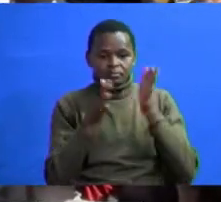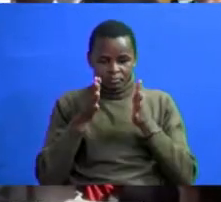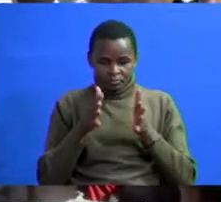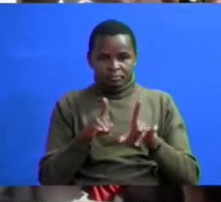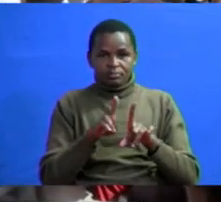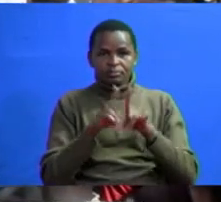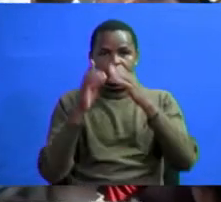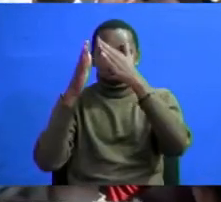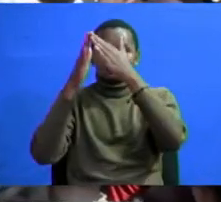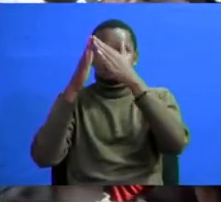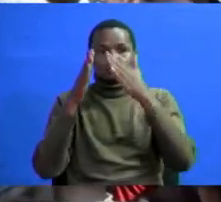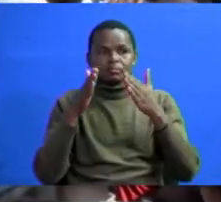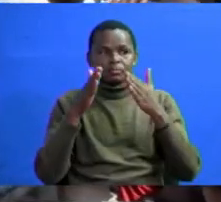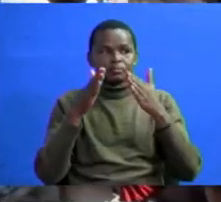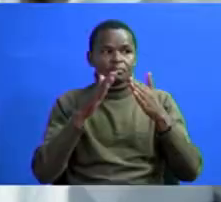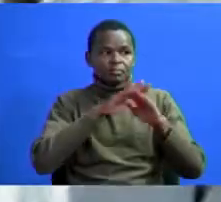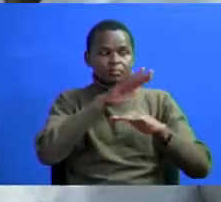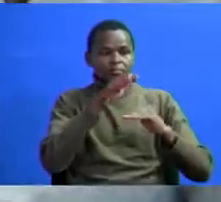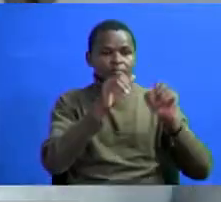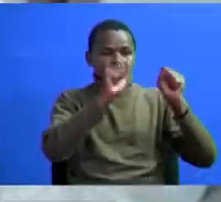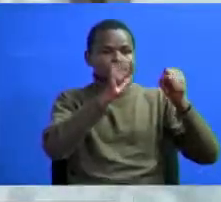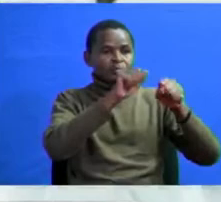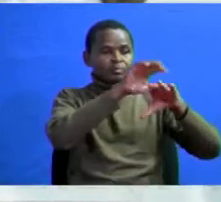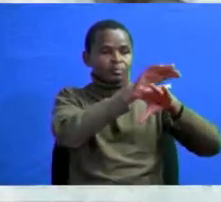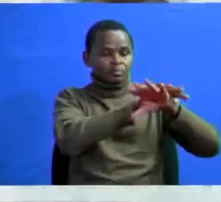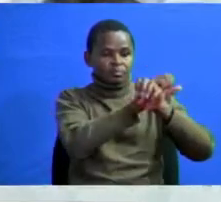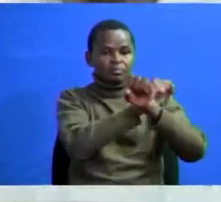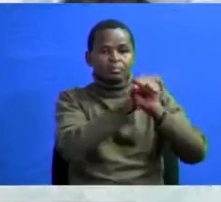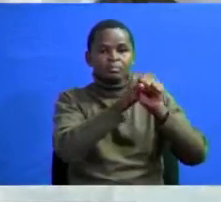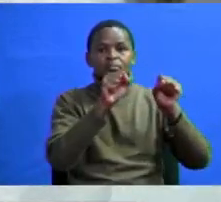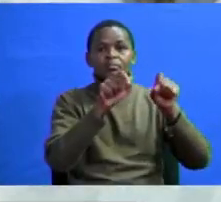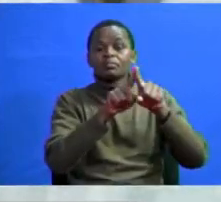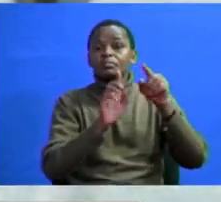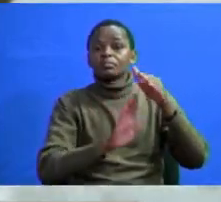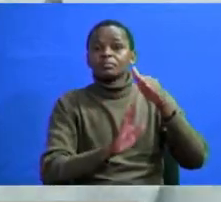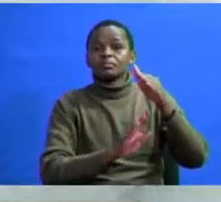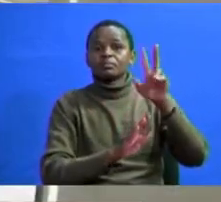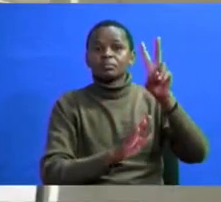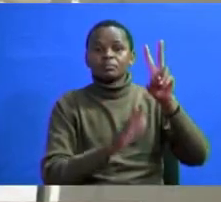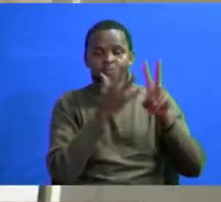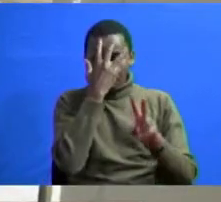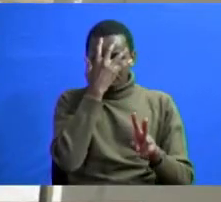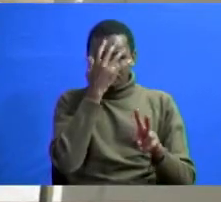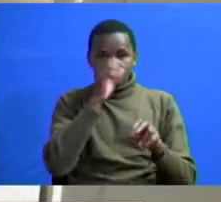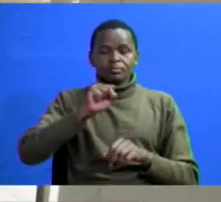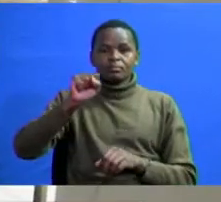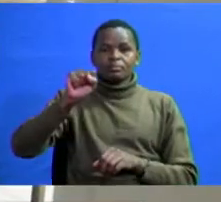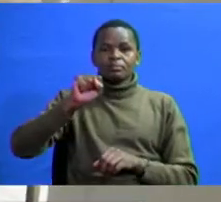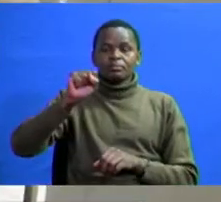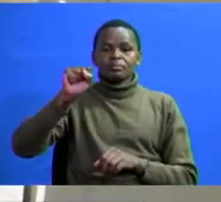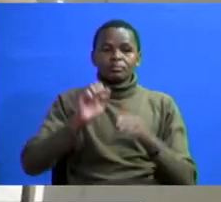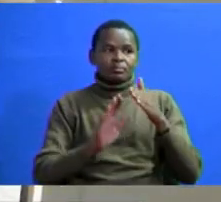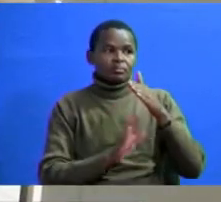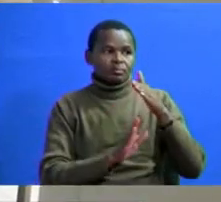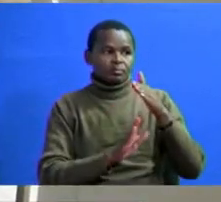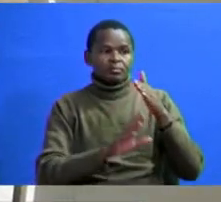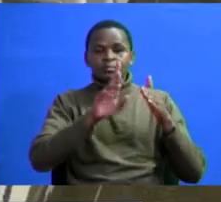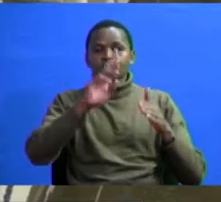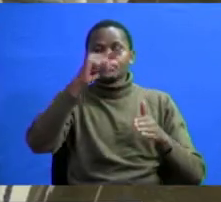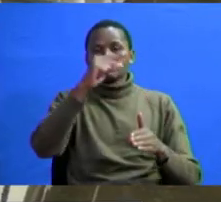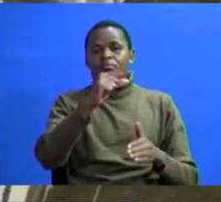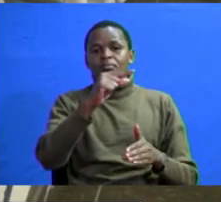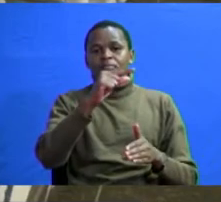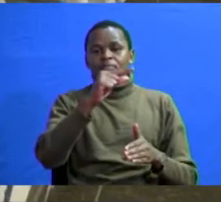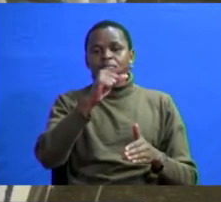nyumba itakuwa affordable housing. The president and his deputy did not shy from politics. Deputy President Rigathi